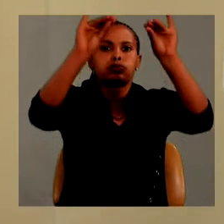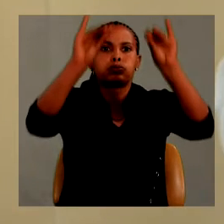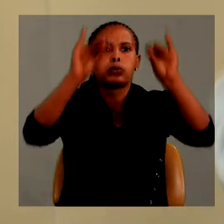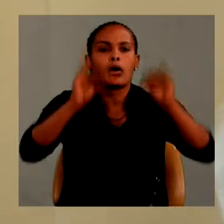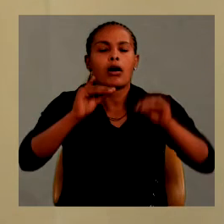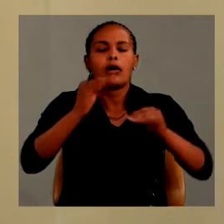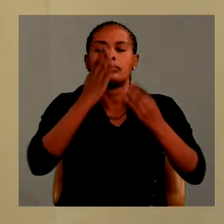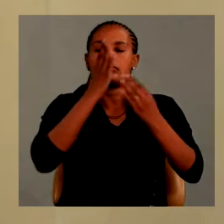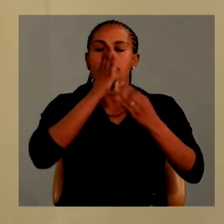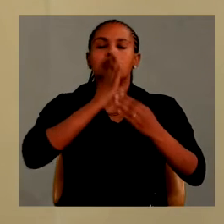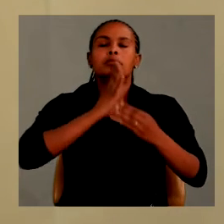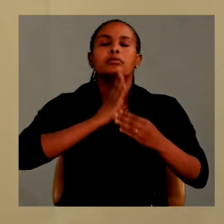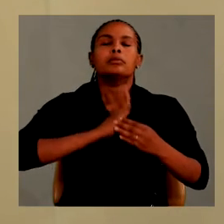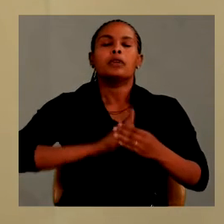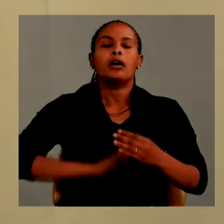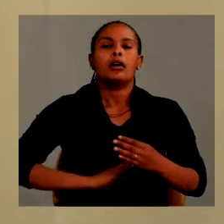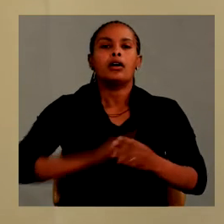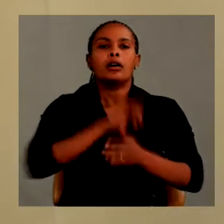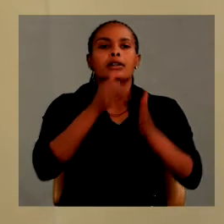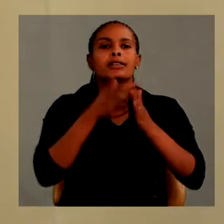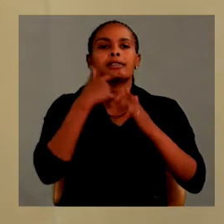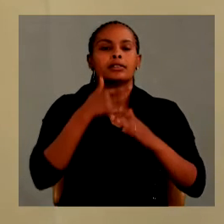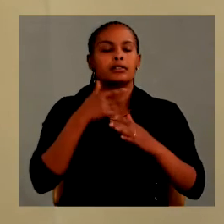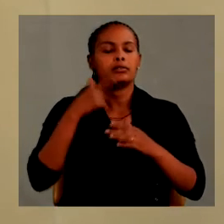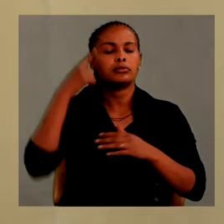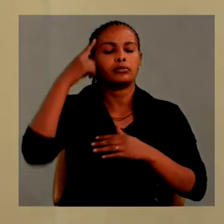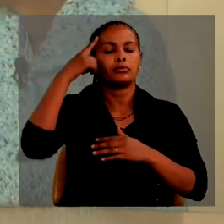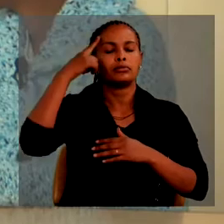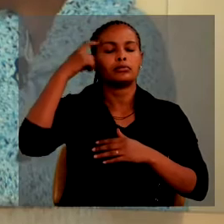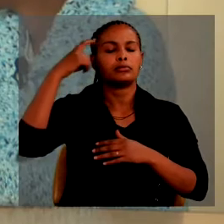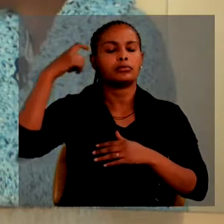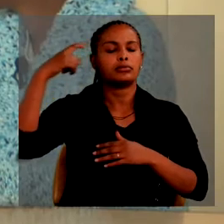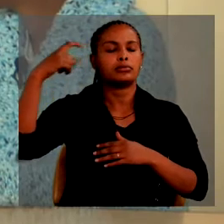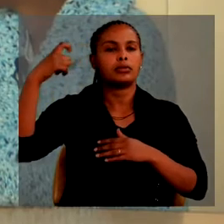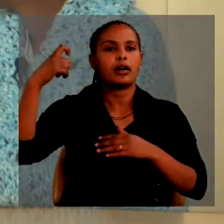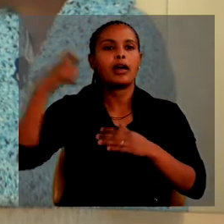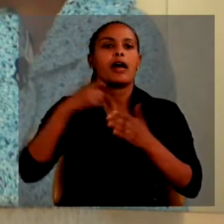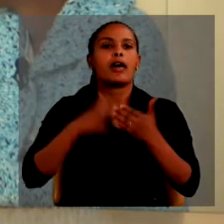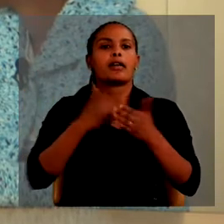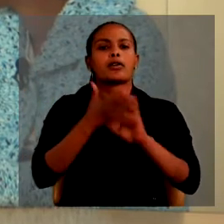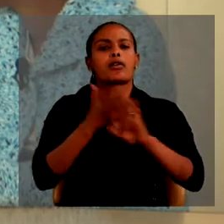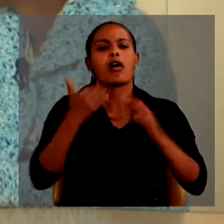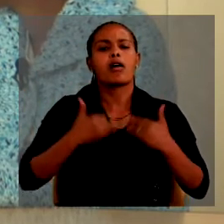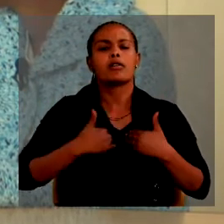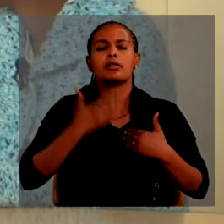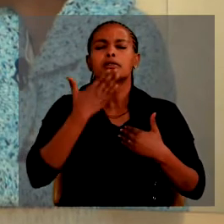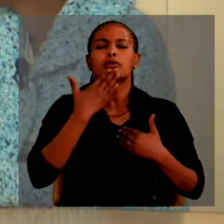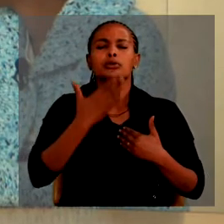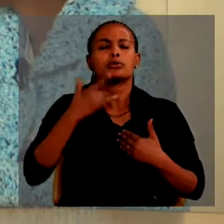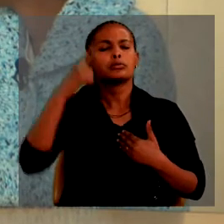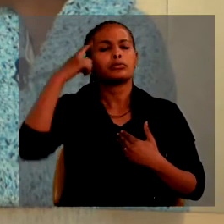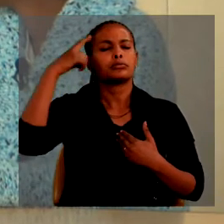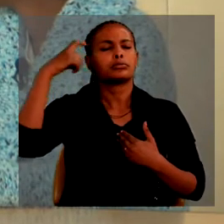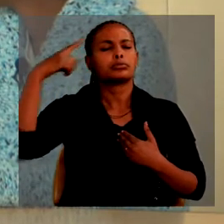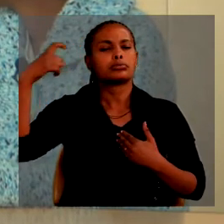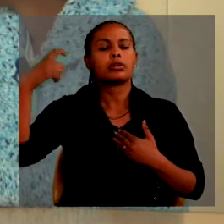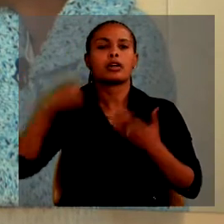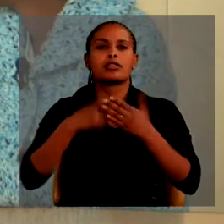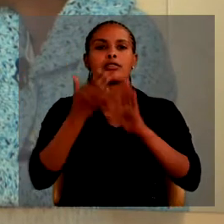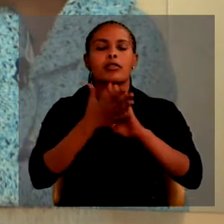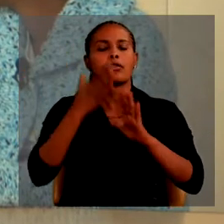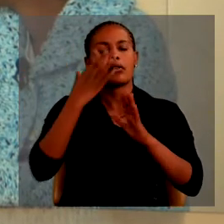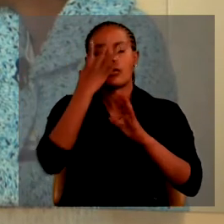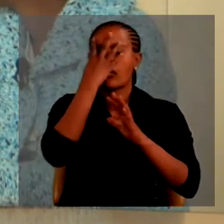you inhale it. It is anesthetic. And you'll have good dreams. And then